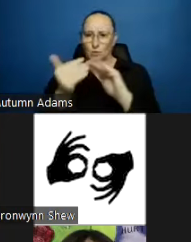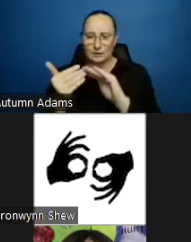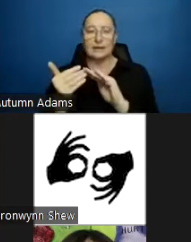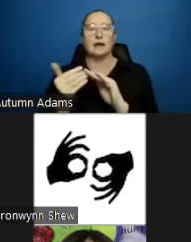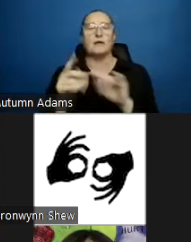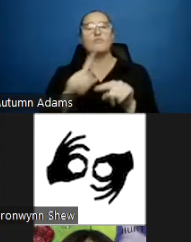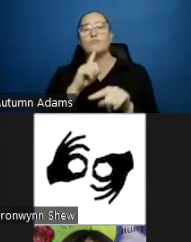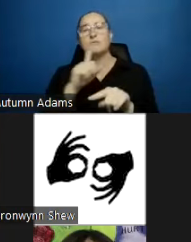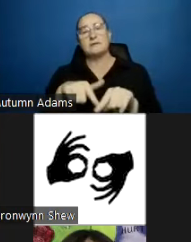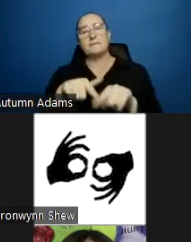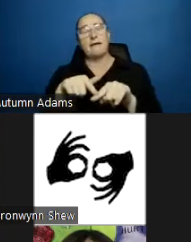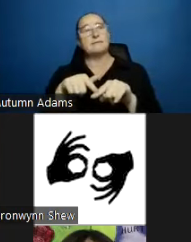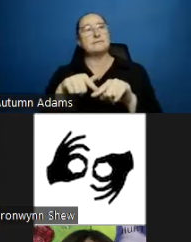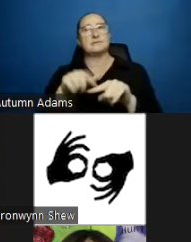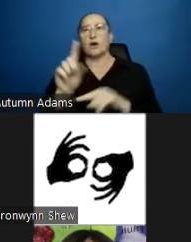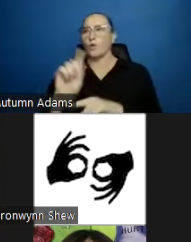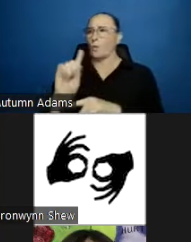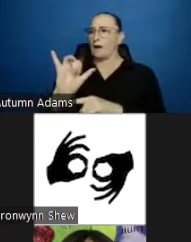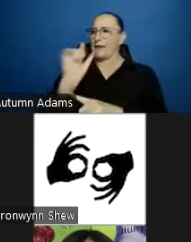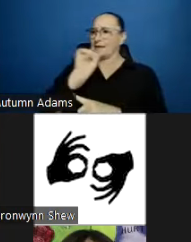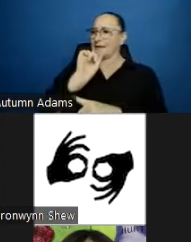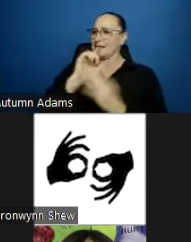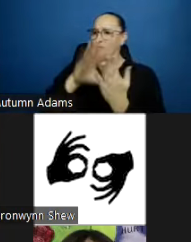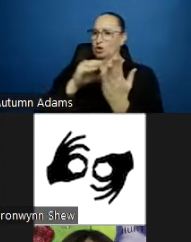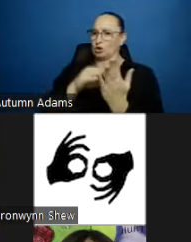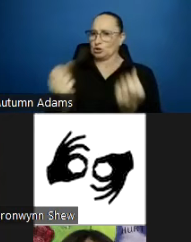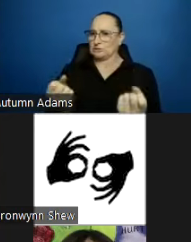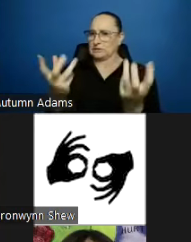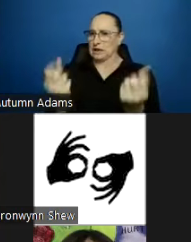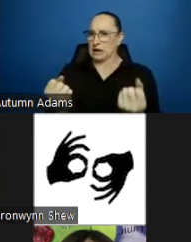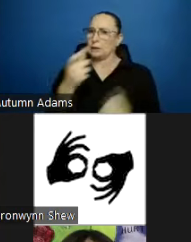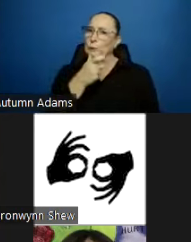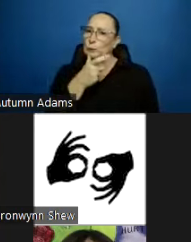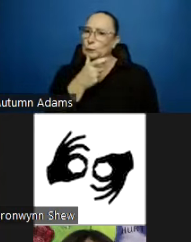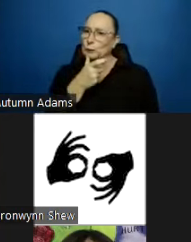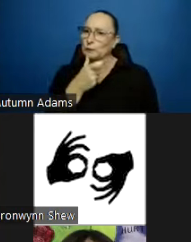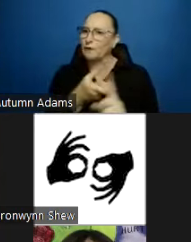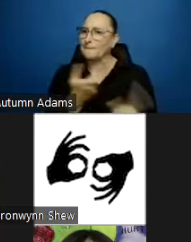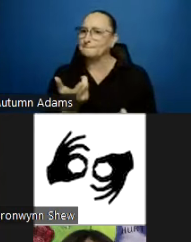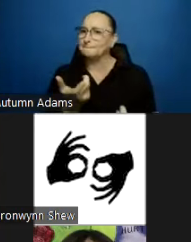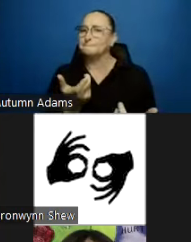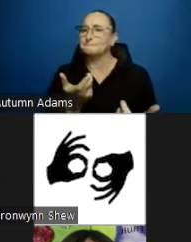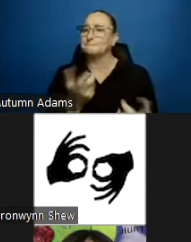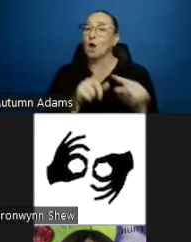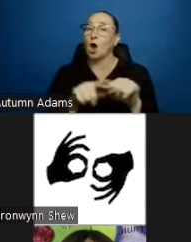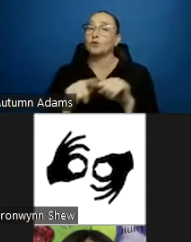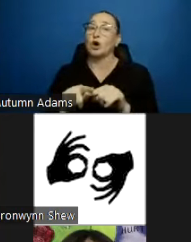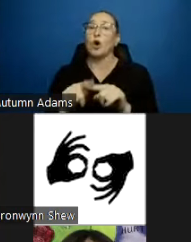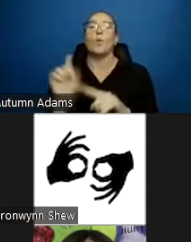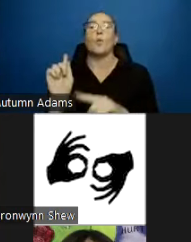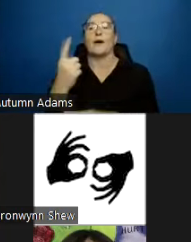on where that deaf person learned how to sign and from whom. And also, it depends on where we go to